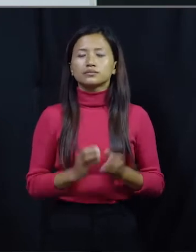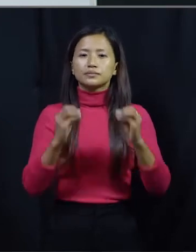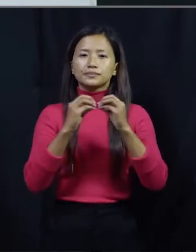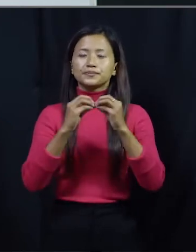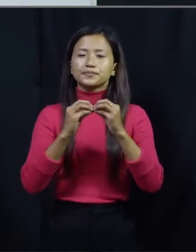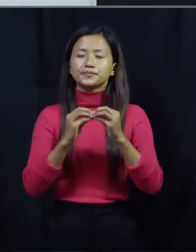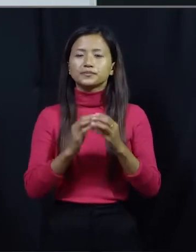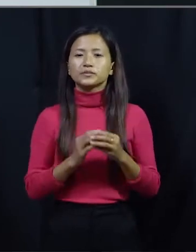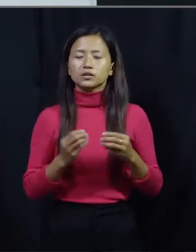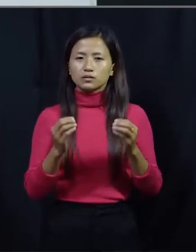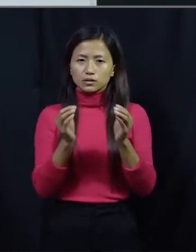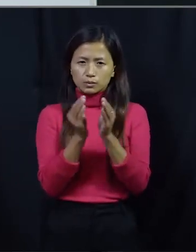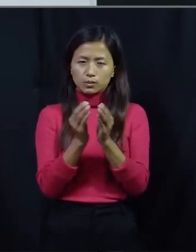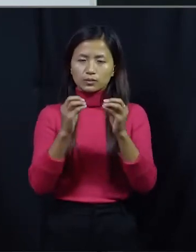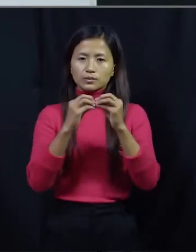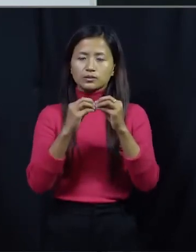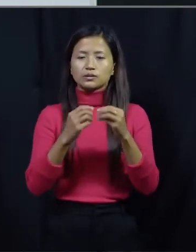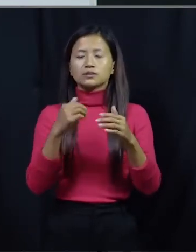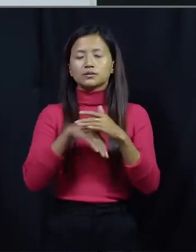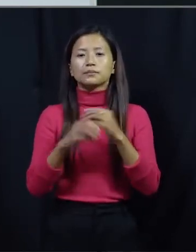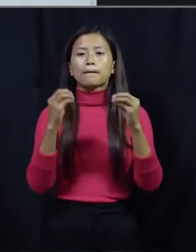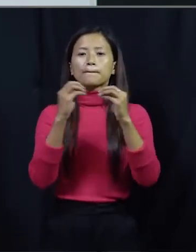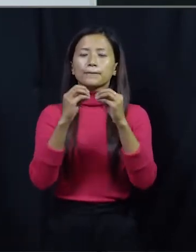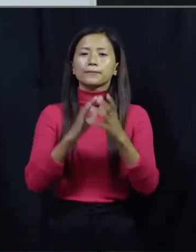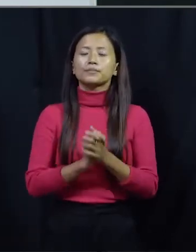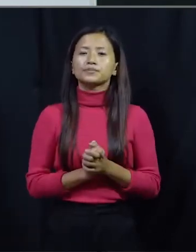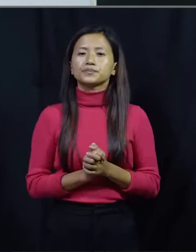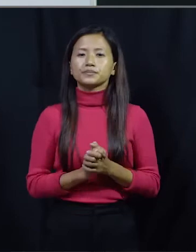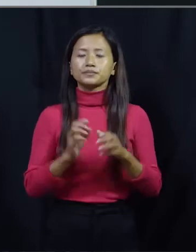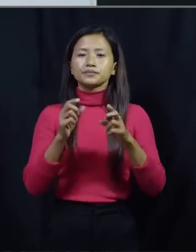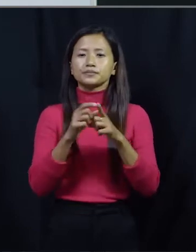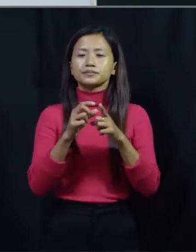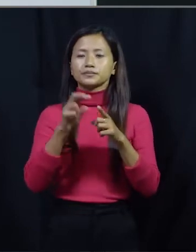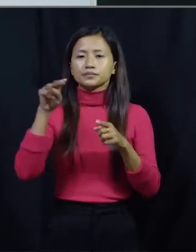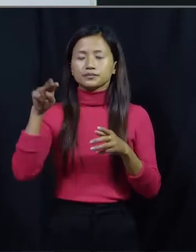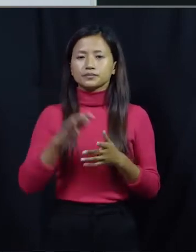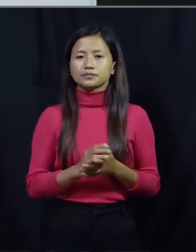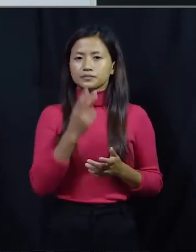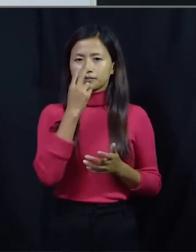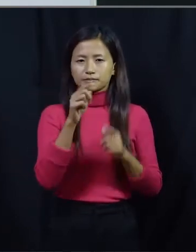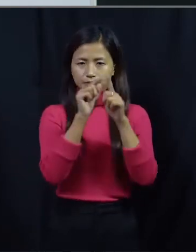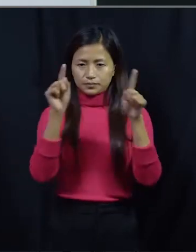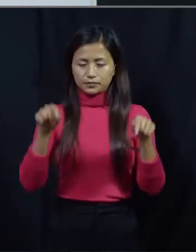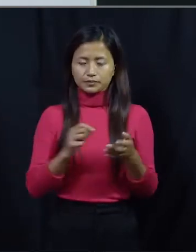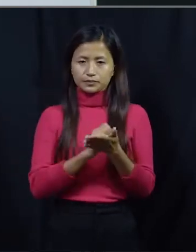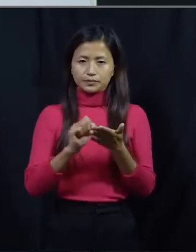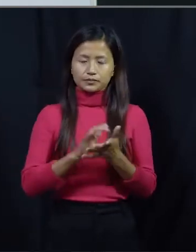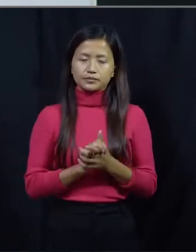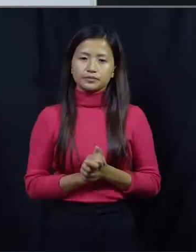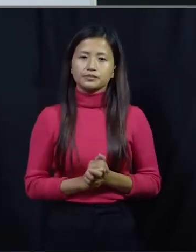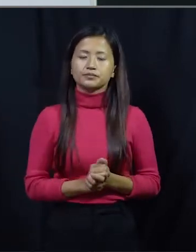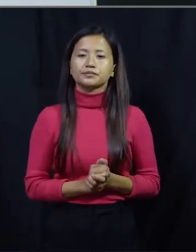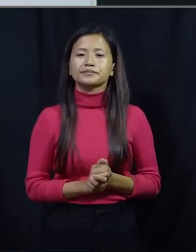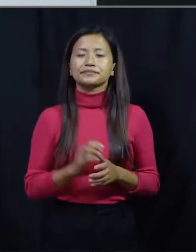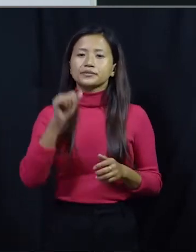B, small b in B. Okay, this is the definition. Please remember this one. Every and unique, that words are very important.